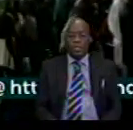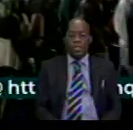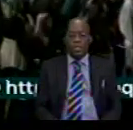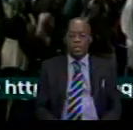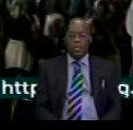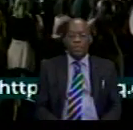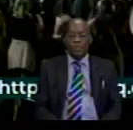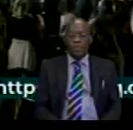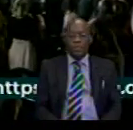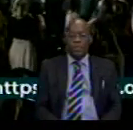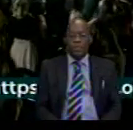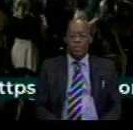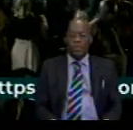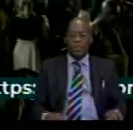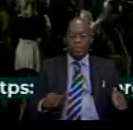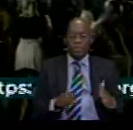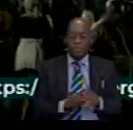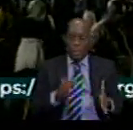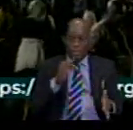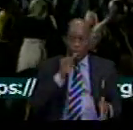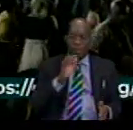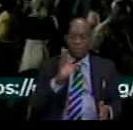It's no more there.